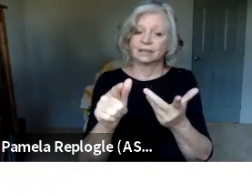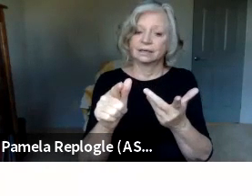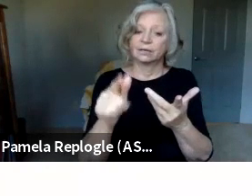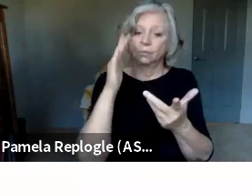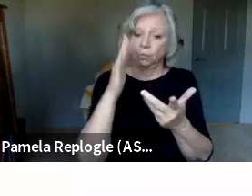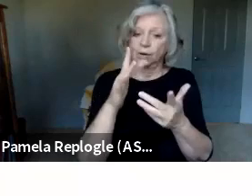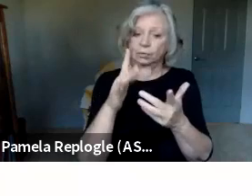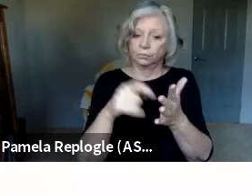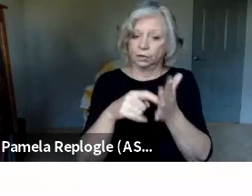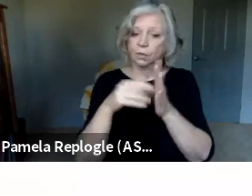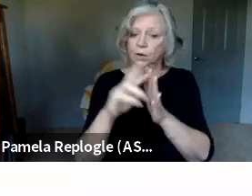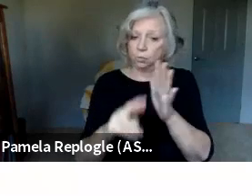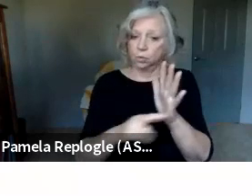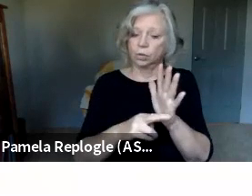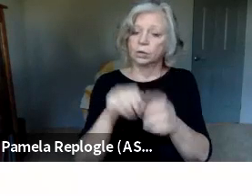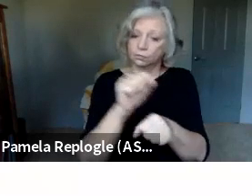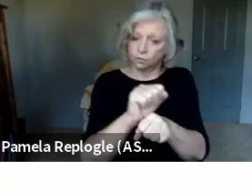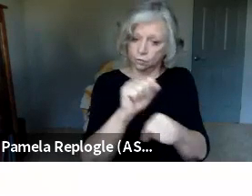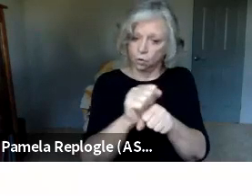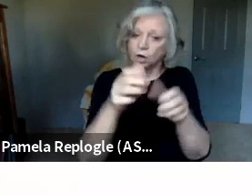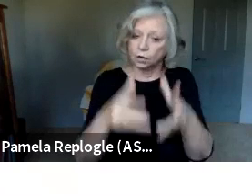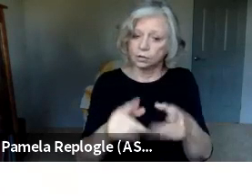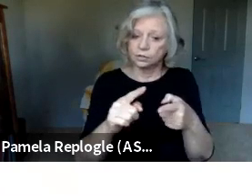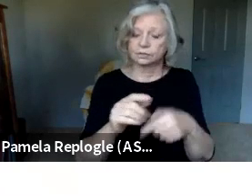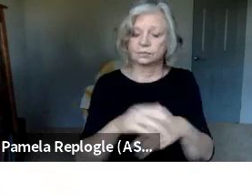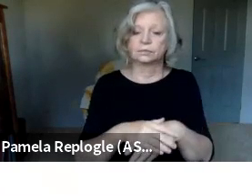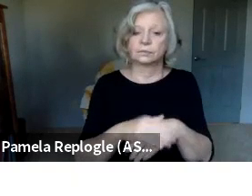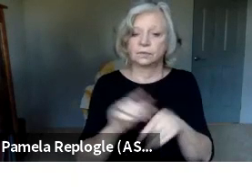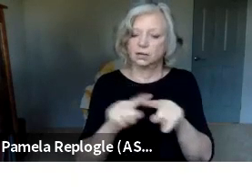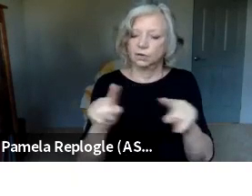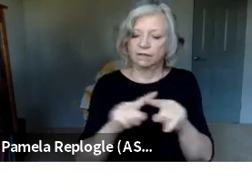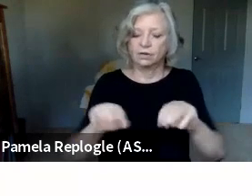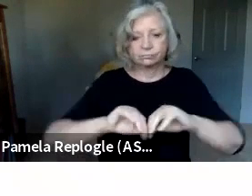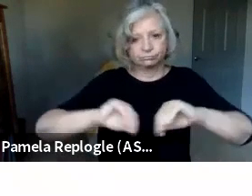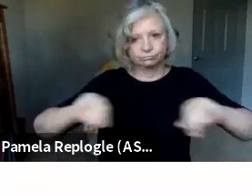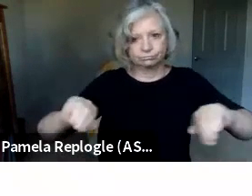those certain settings, whether it's a club or a gym.